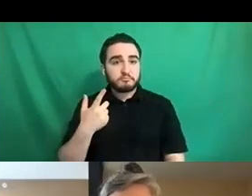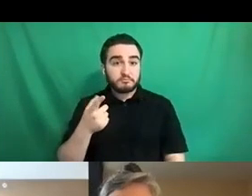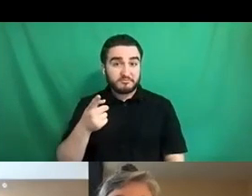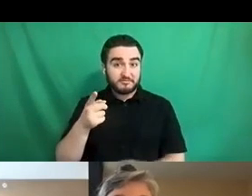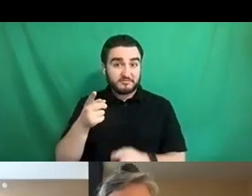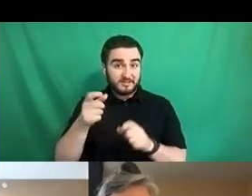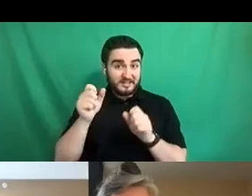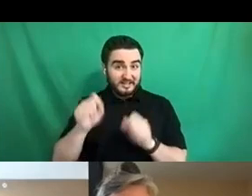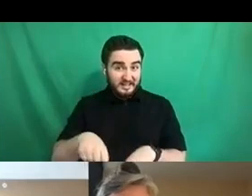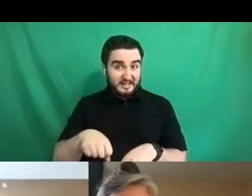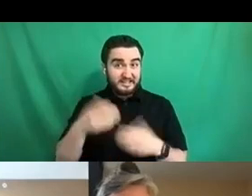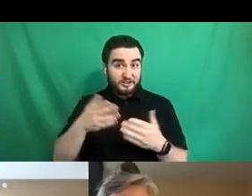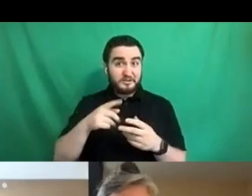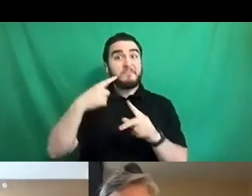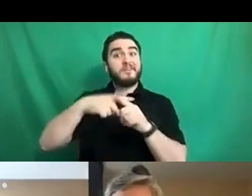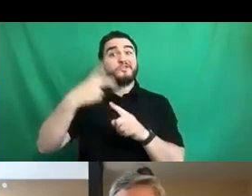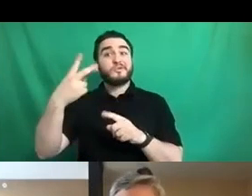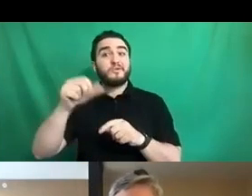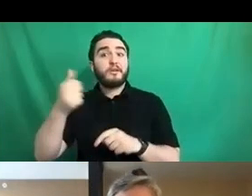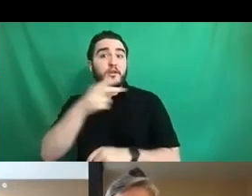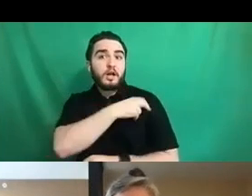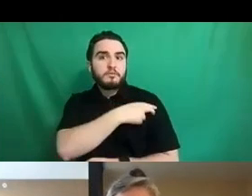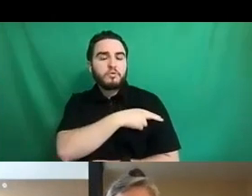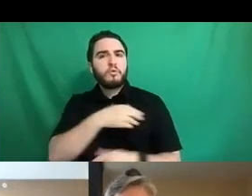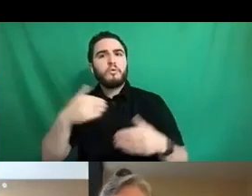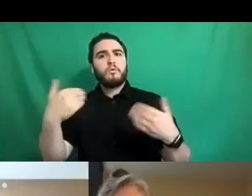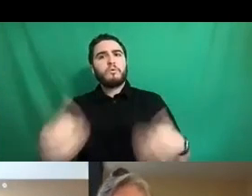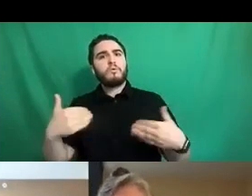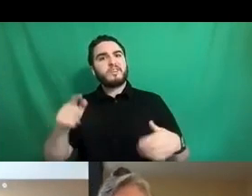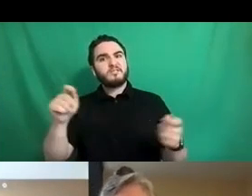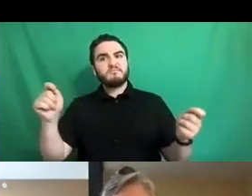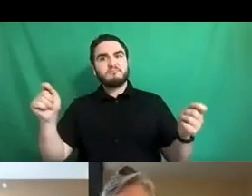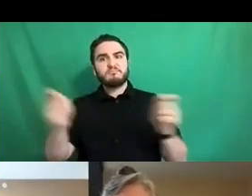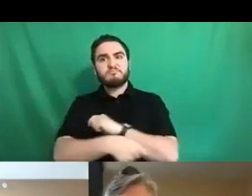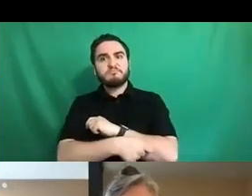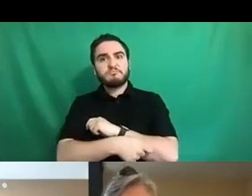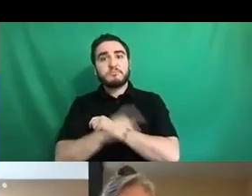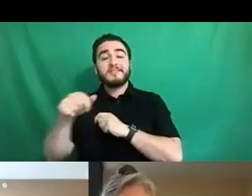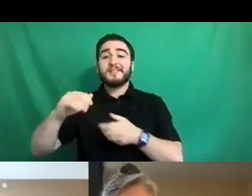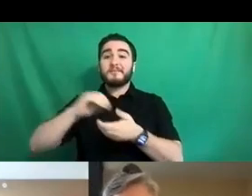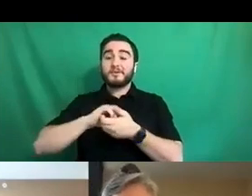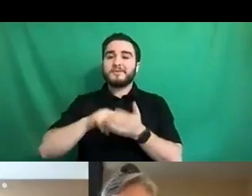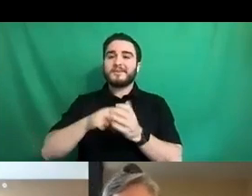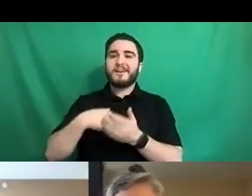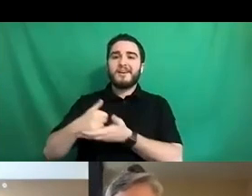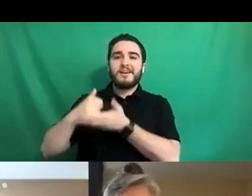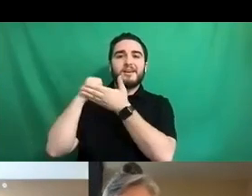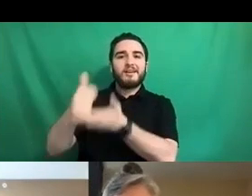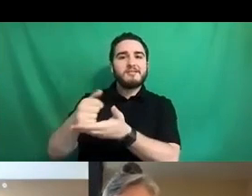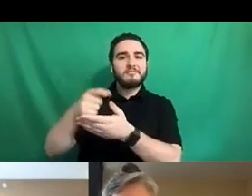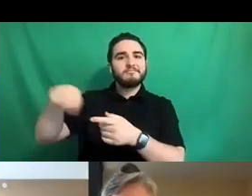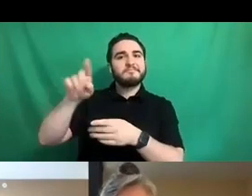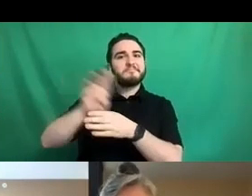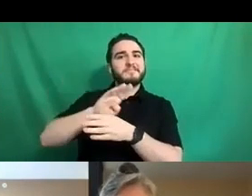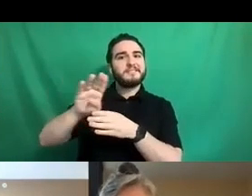for her in 2 other hospitals. That's the change. This partnership has to be that I'm helping make sense to the business